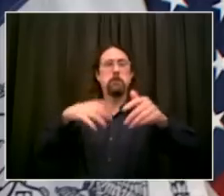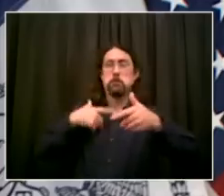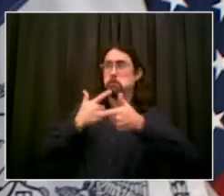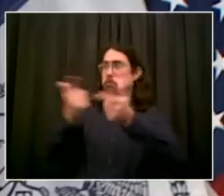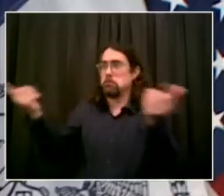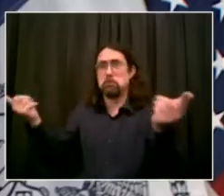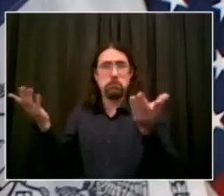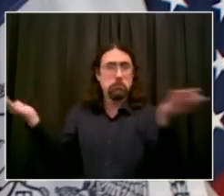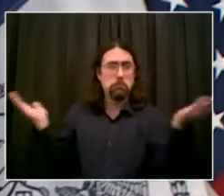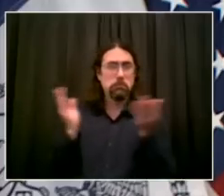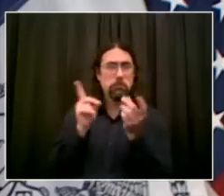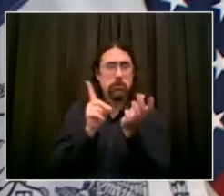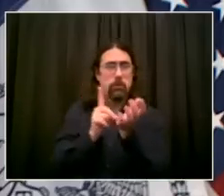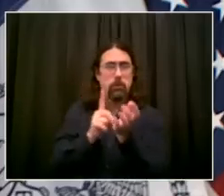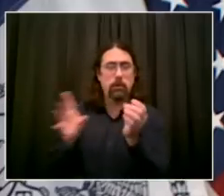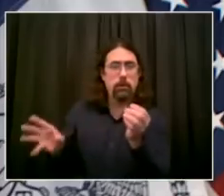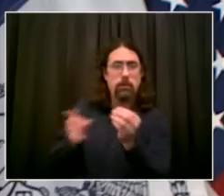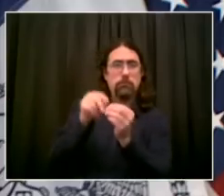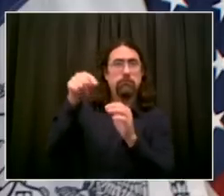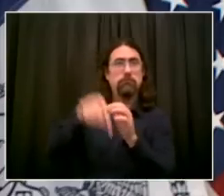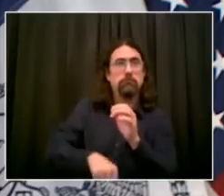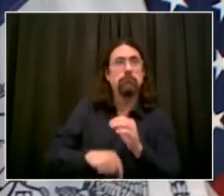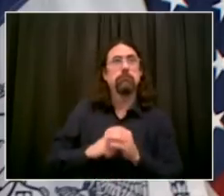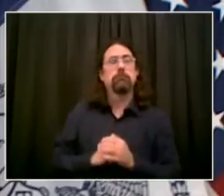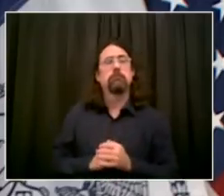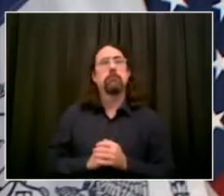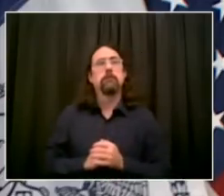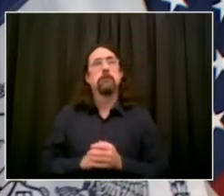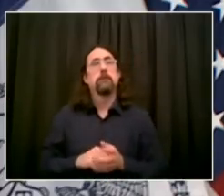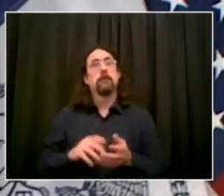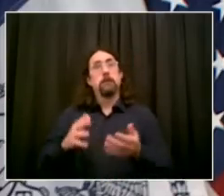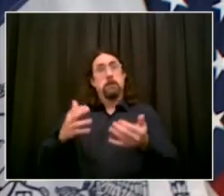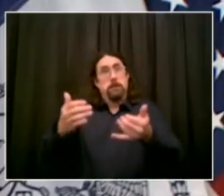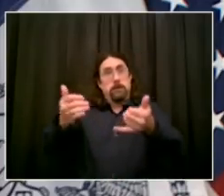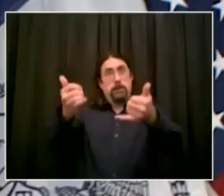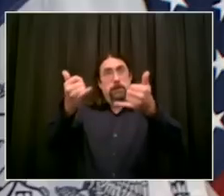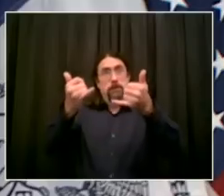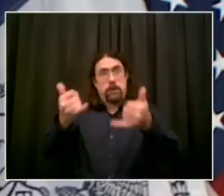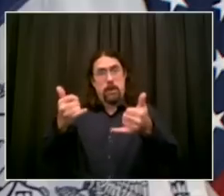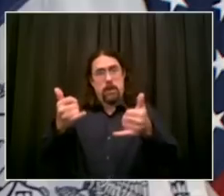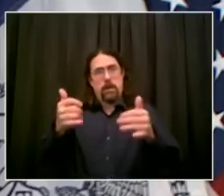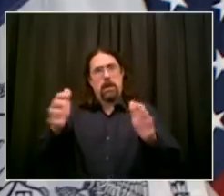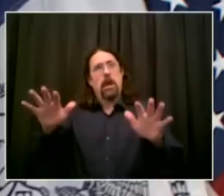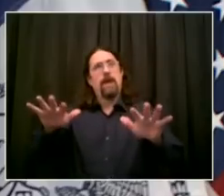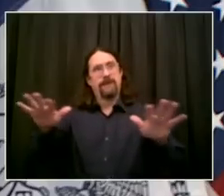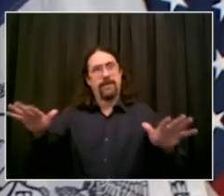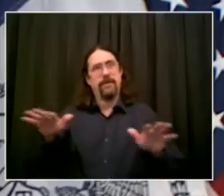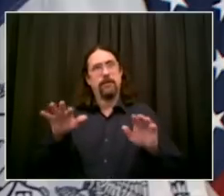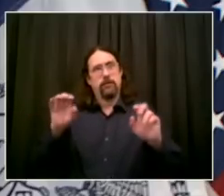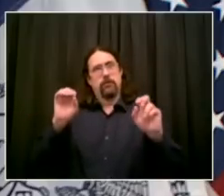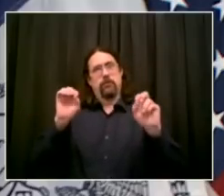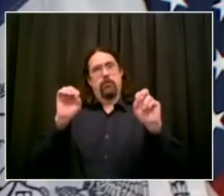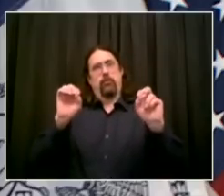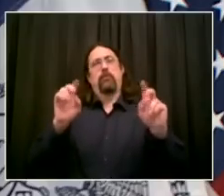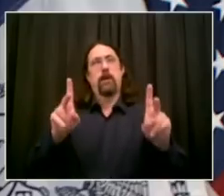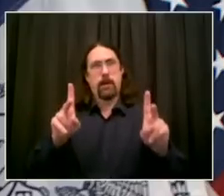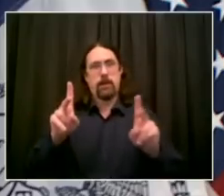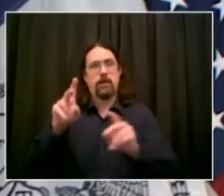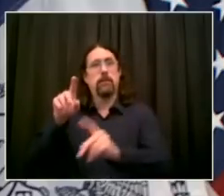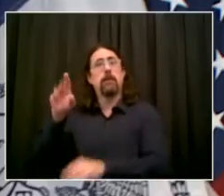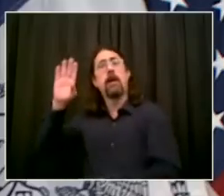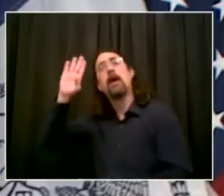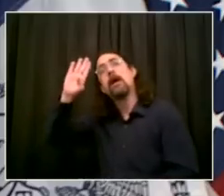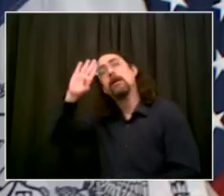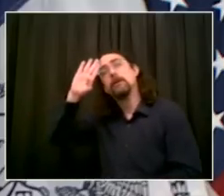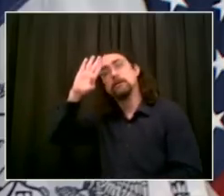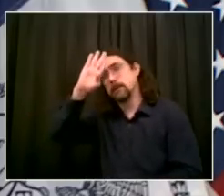right now it remains overall low. The case numbers have gone up a lot, but that is also due, Henry, to a lot more testing than we've ever